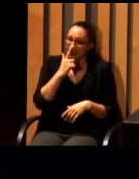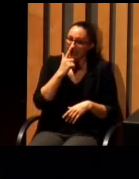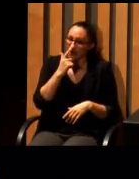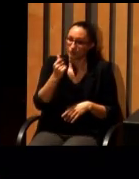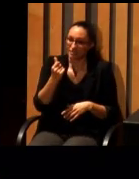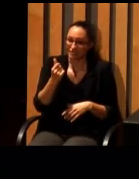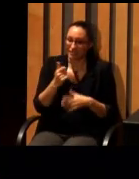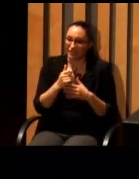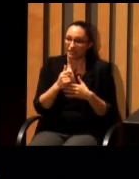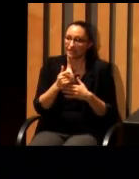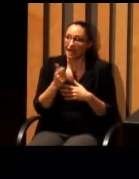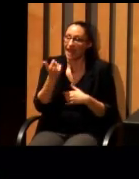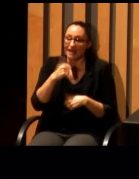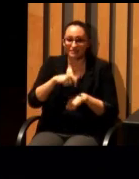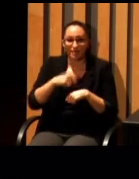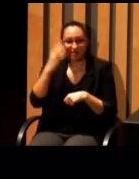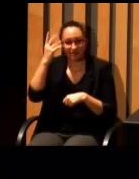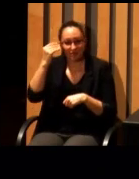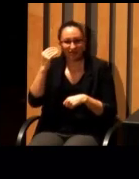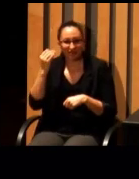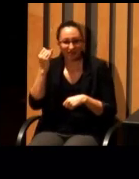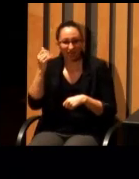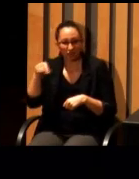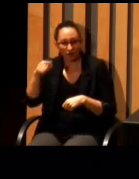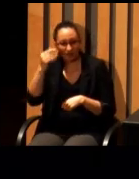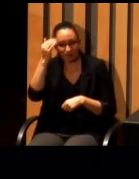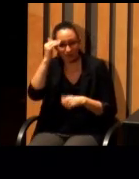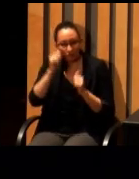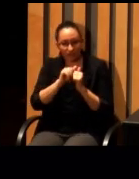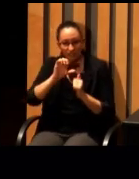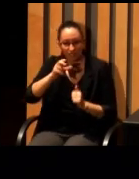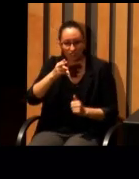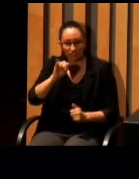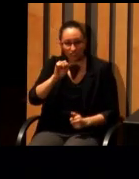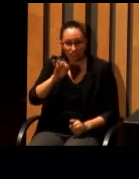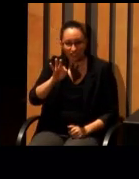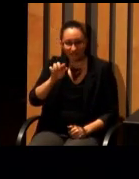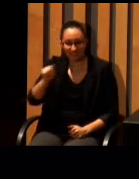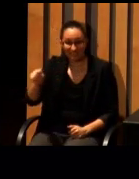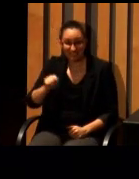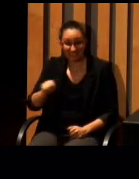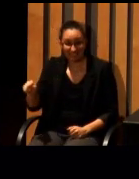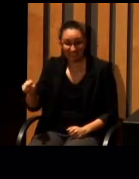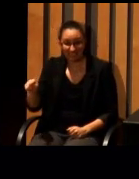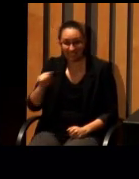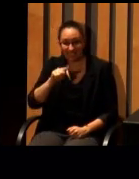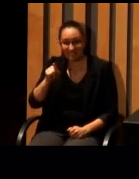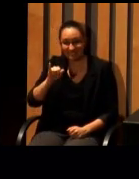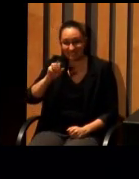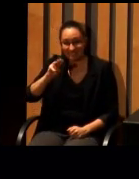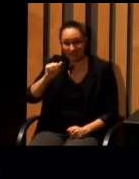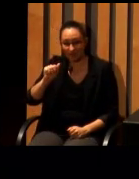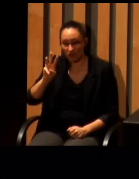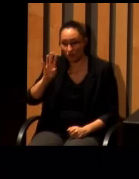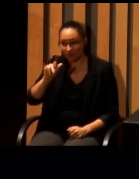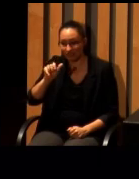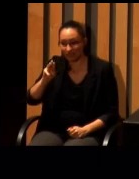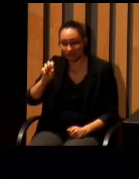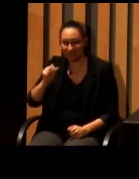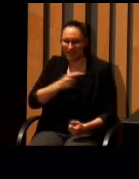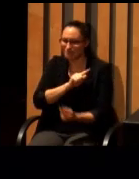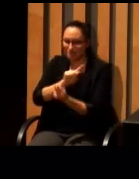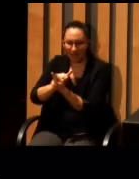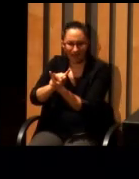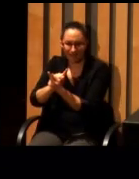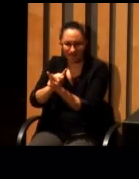is, if many of you are familiar with Chief Z, Zema Williams, who I've met on occasion and is the